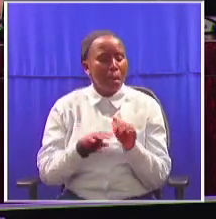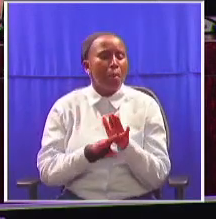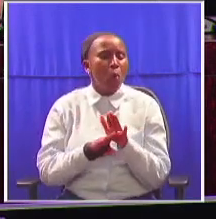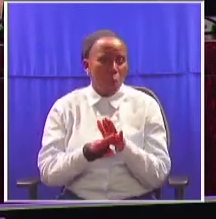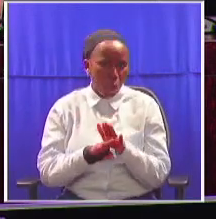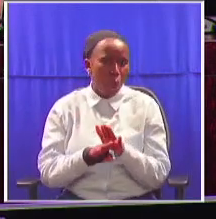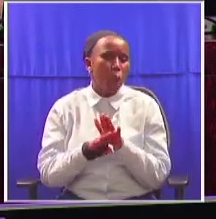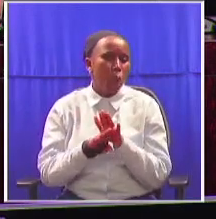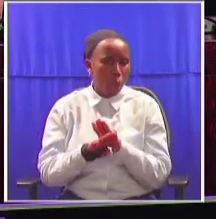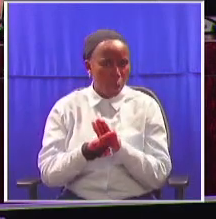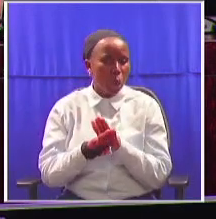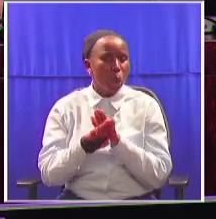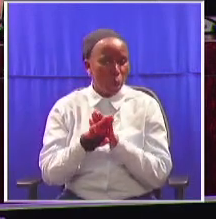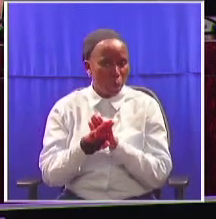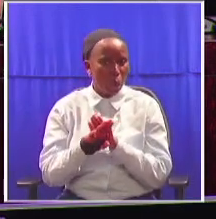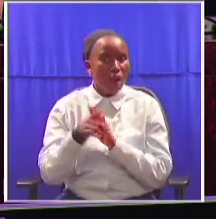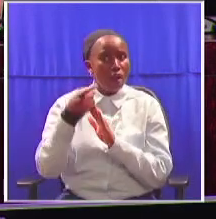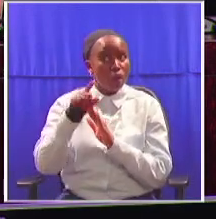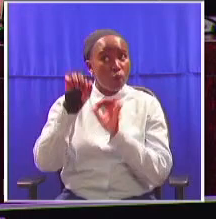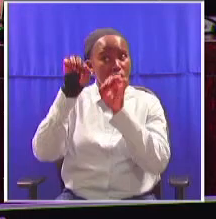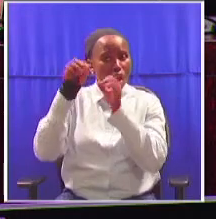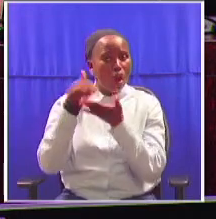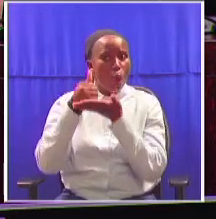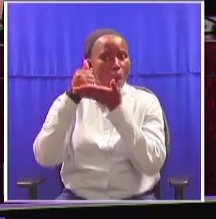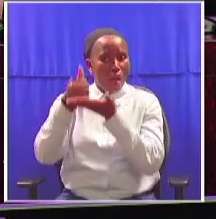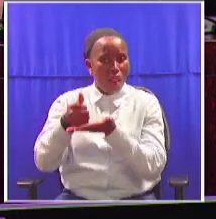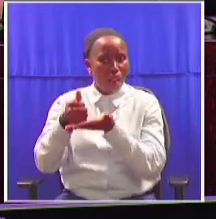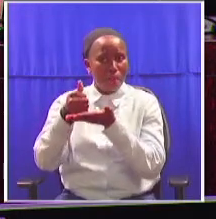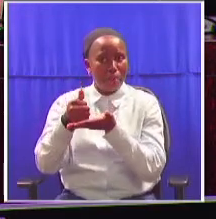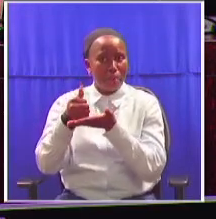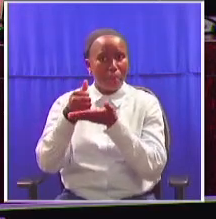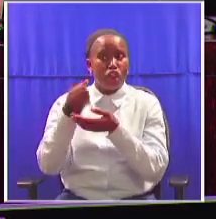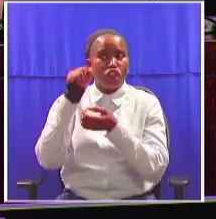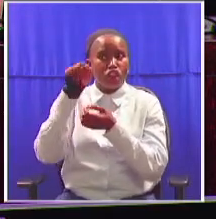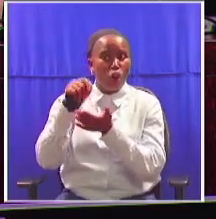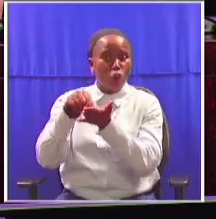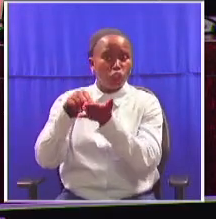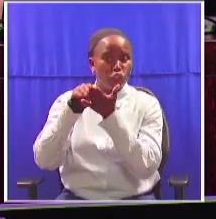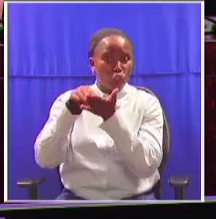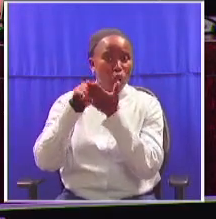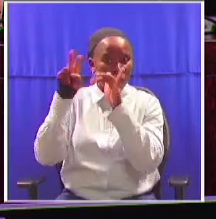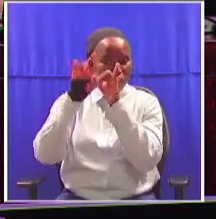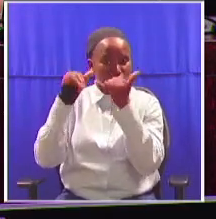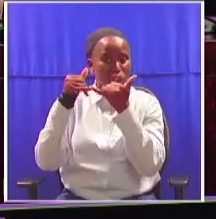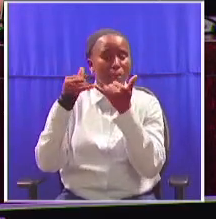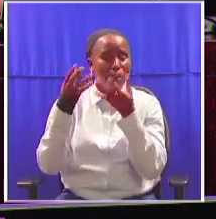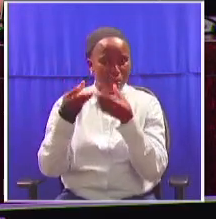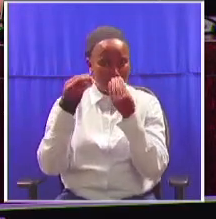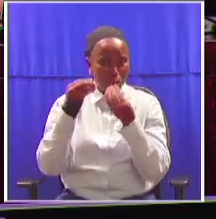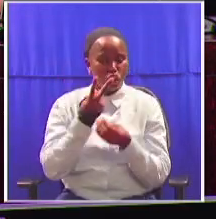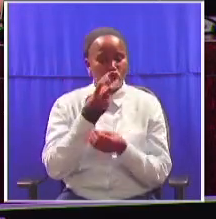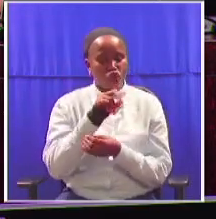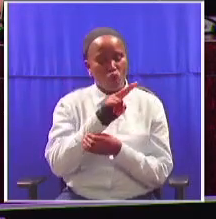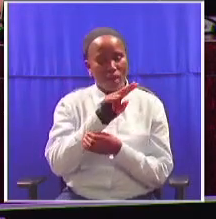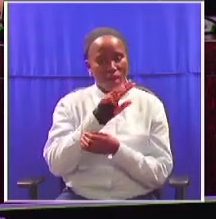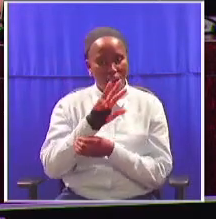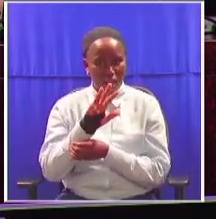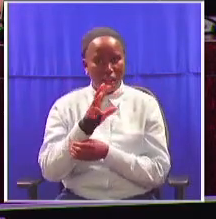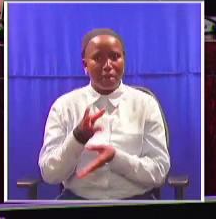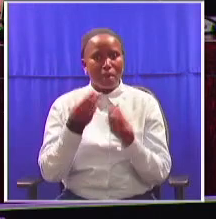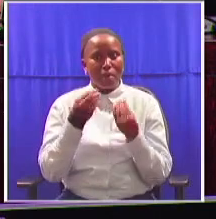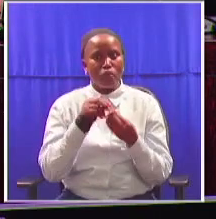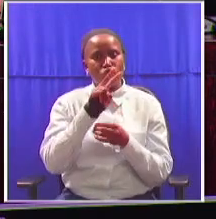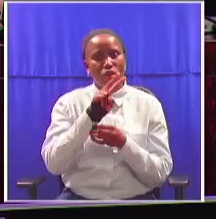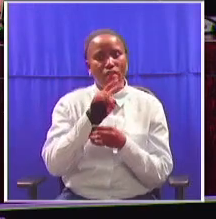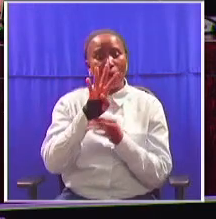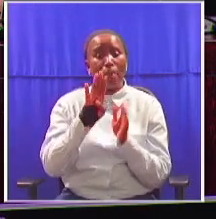addressing Eskom's debt burden. The 2029 budget introduced 254 billion